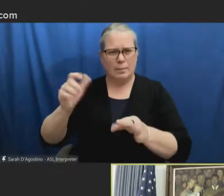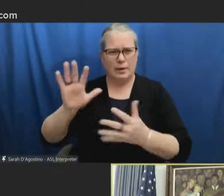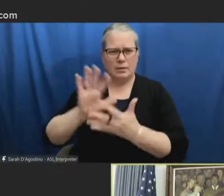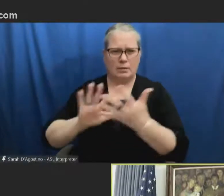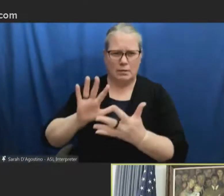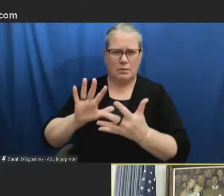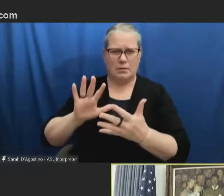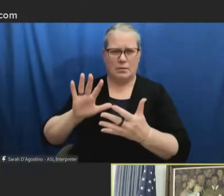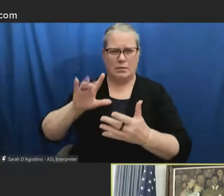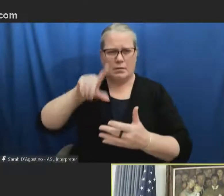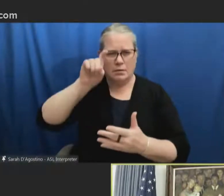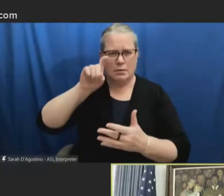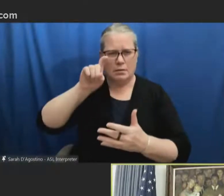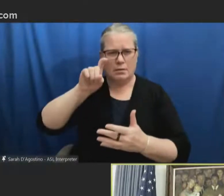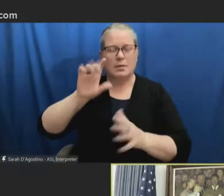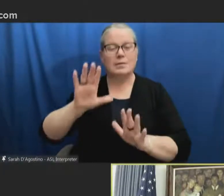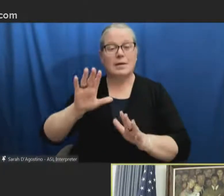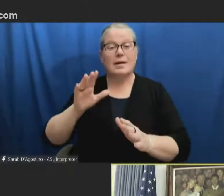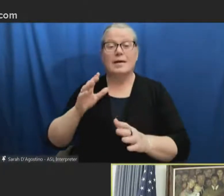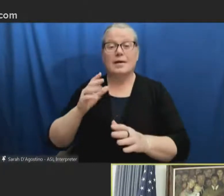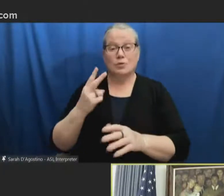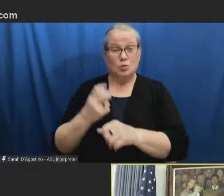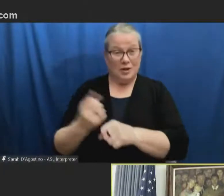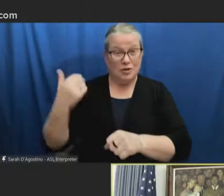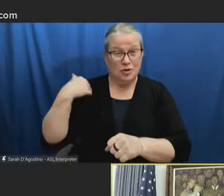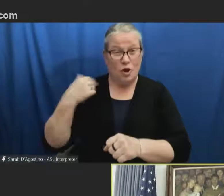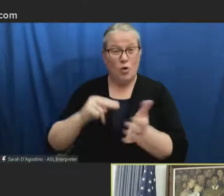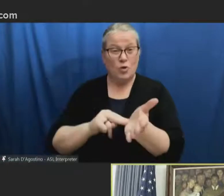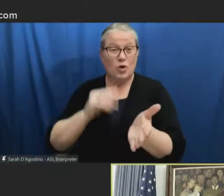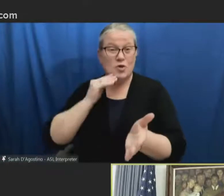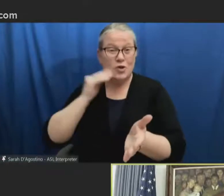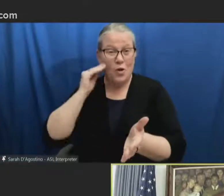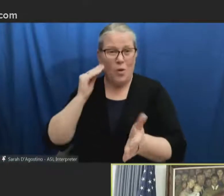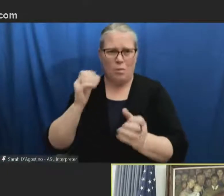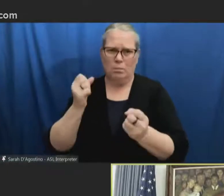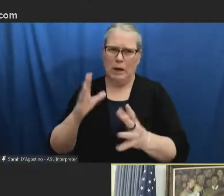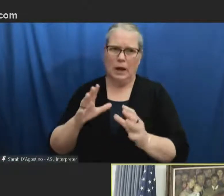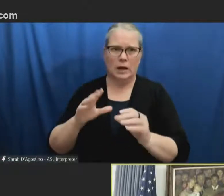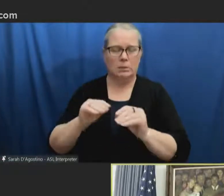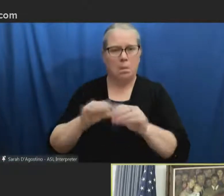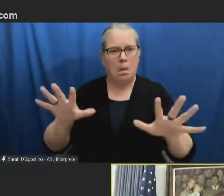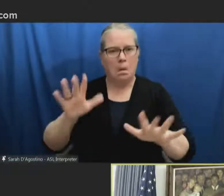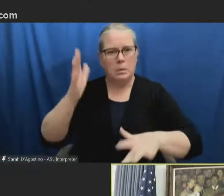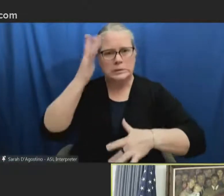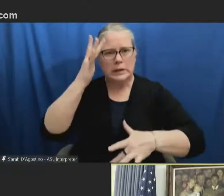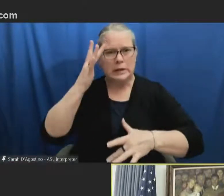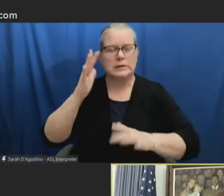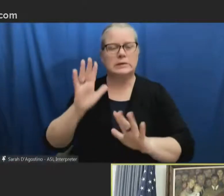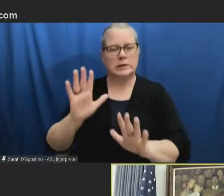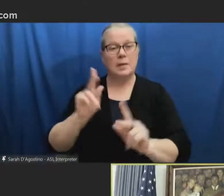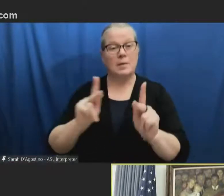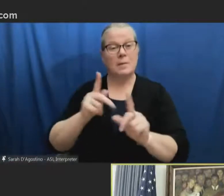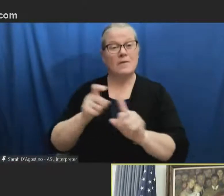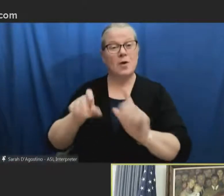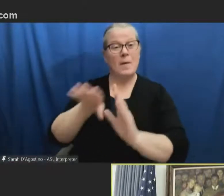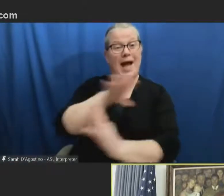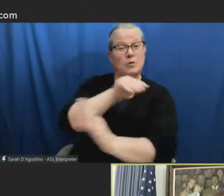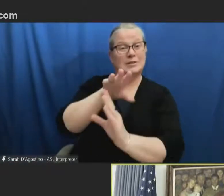this a priority, knowing that people coming in from the outside are a great source of risk. So we thought we could deal with that. And we've got the